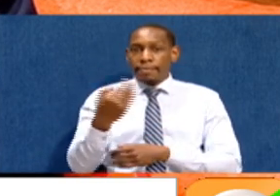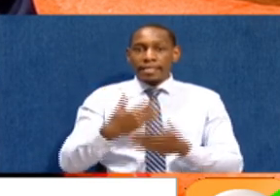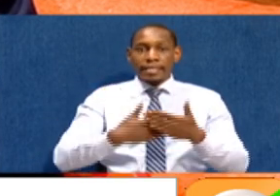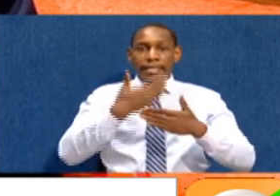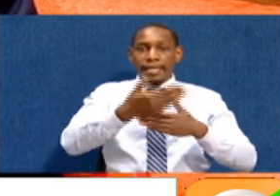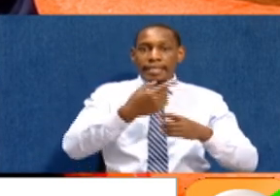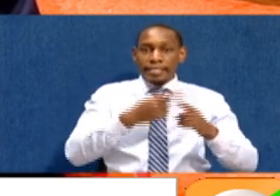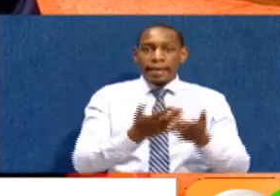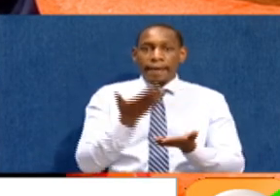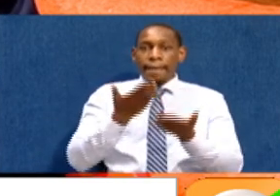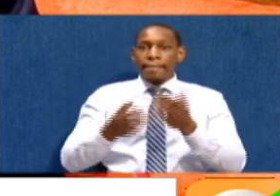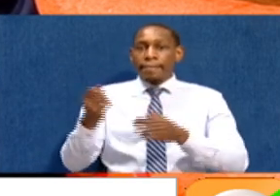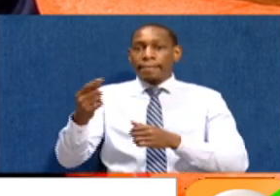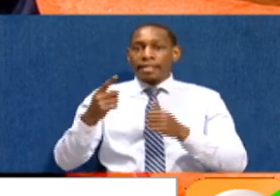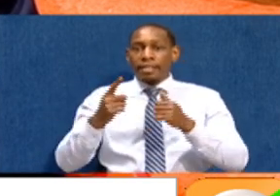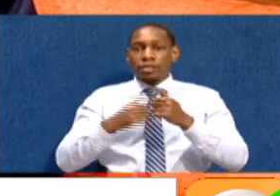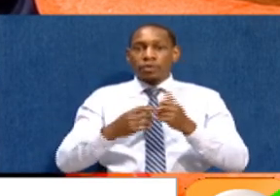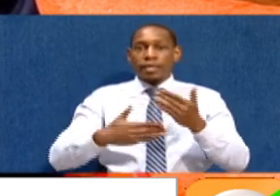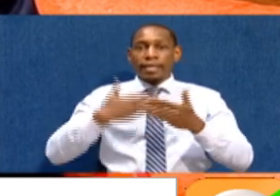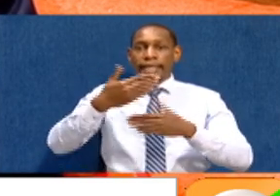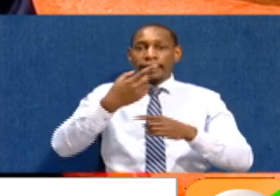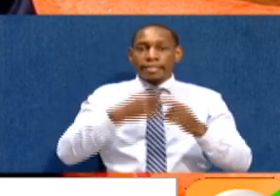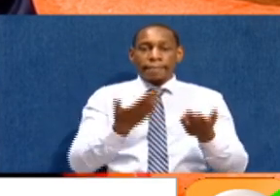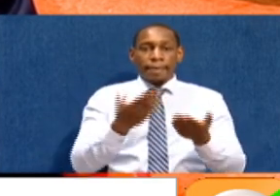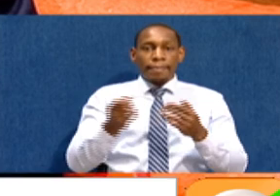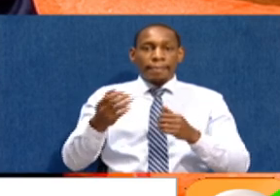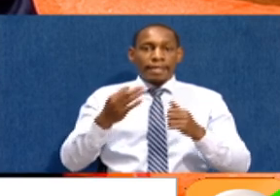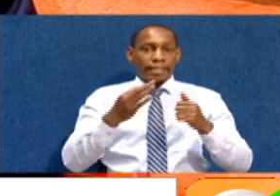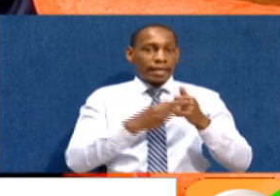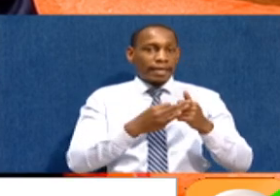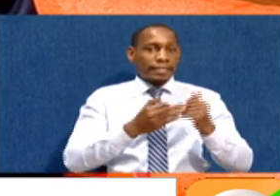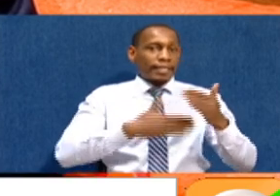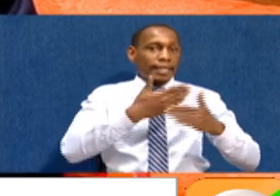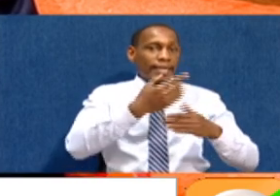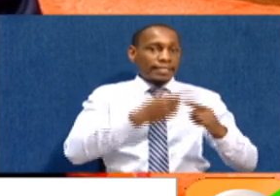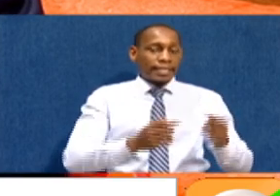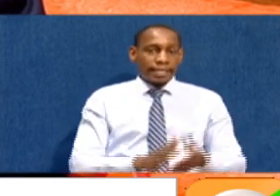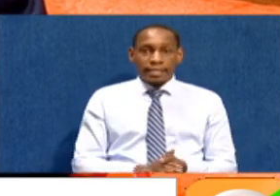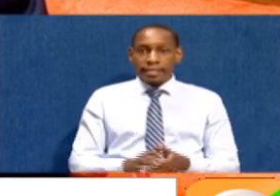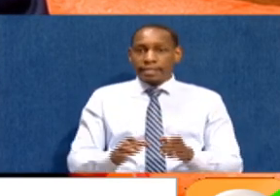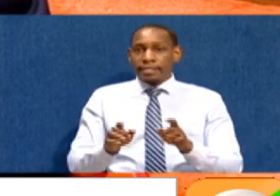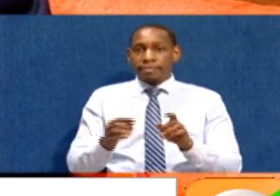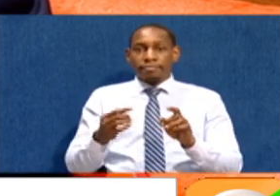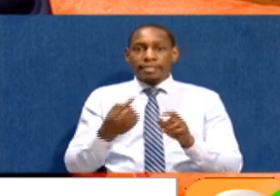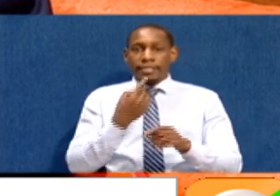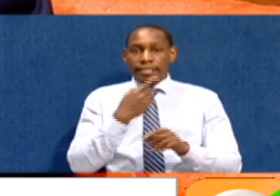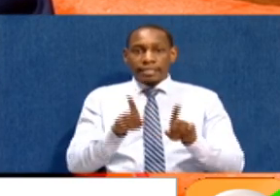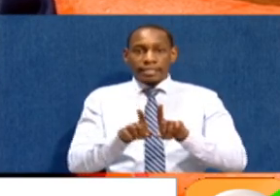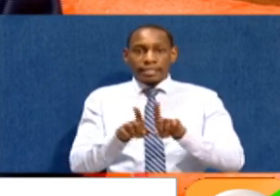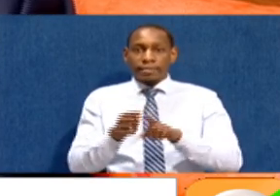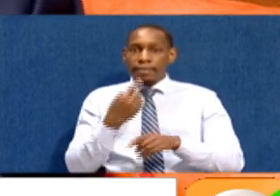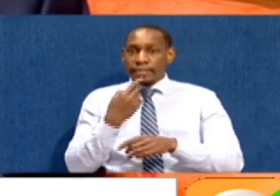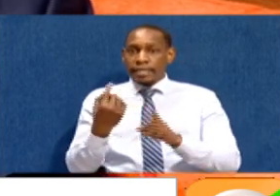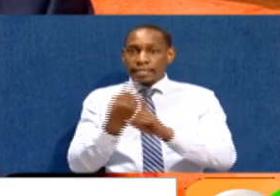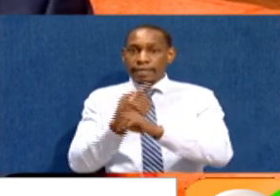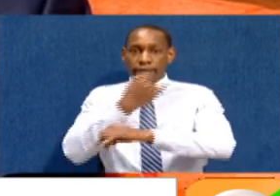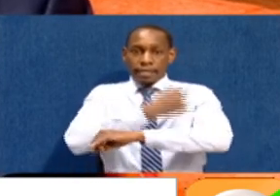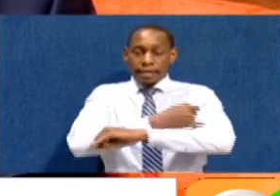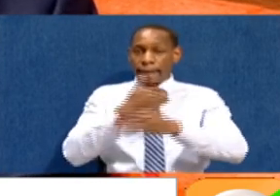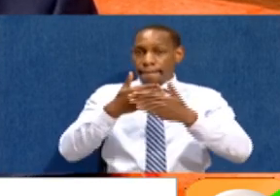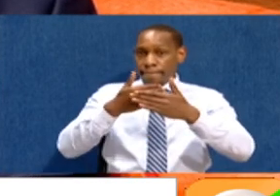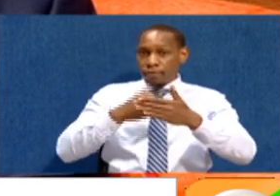year, perhaps in June next year, in August next year, and tell the various institutions that by the stroke